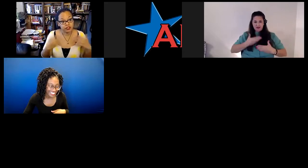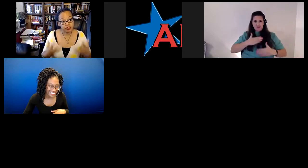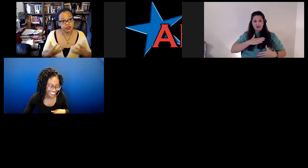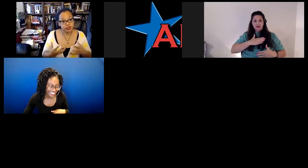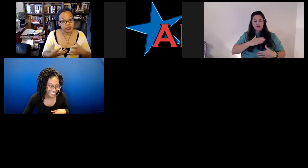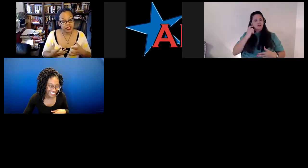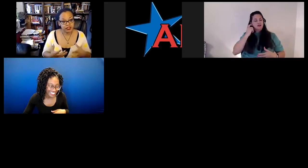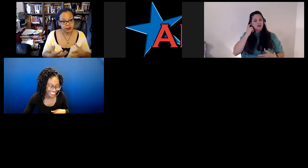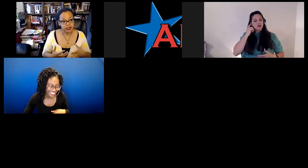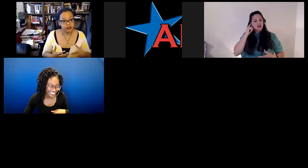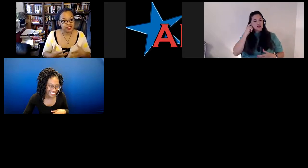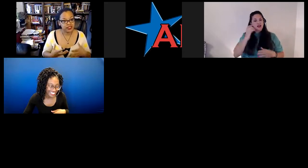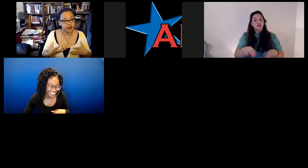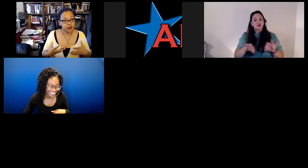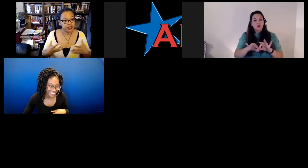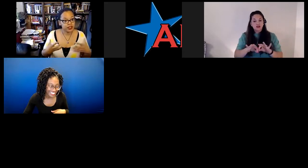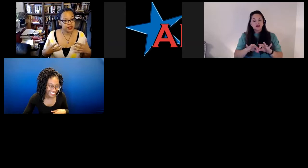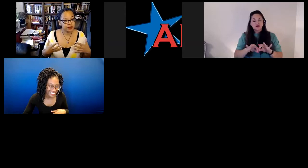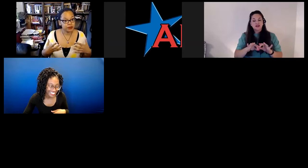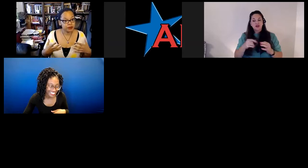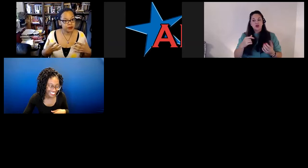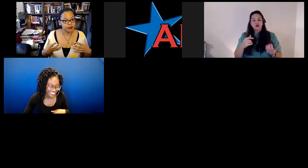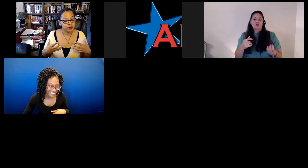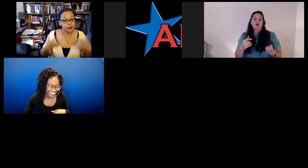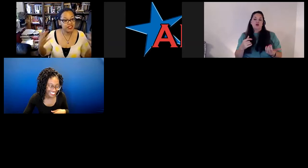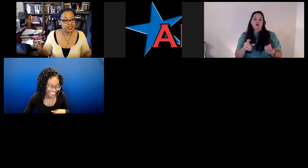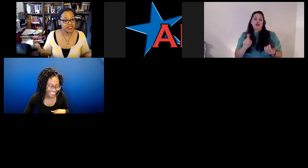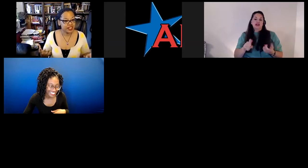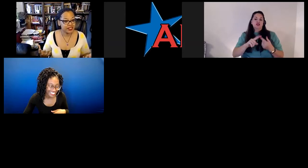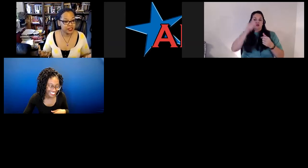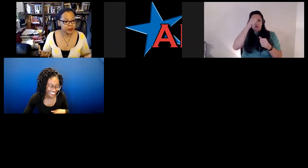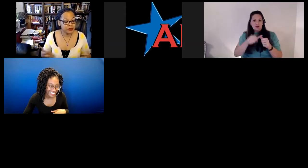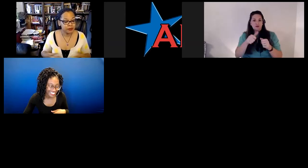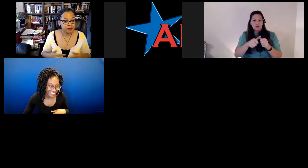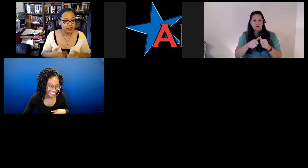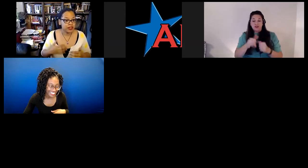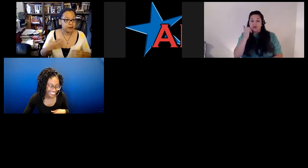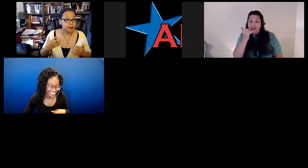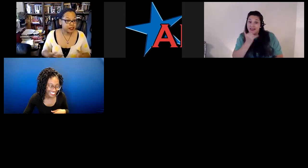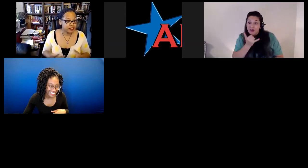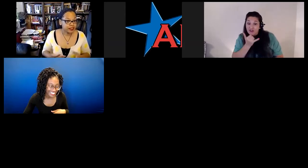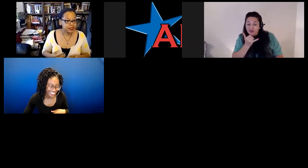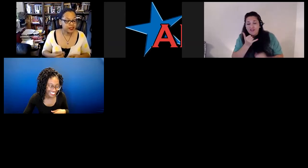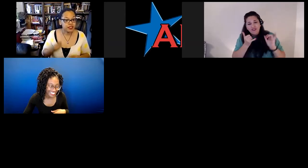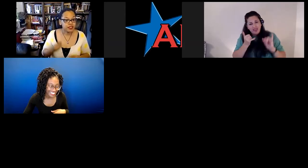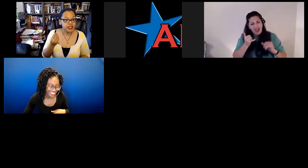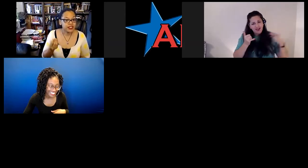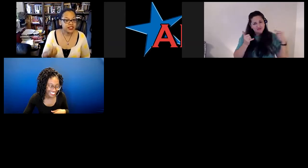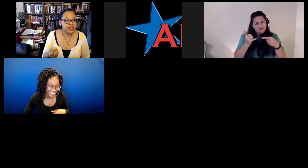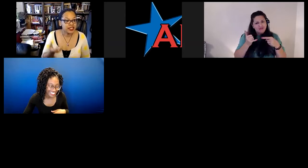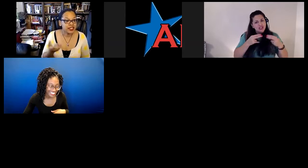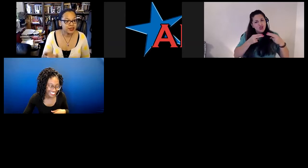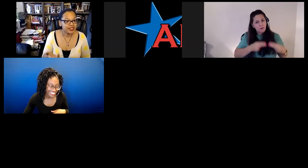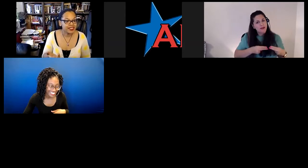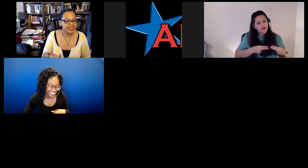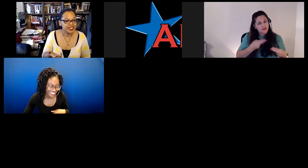there's also an aspect of this to remember that to err is human. But to understand